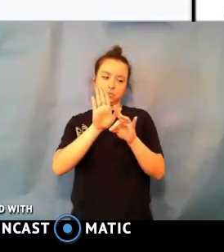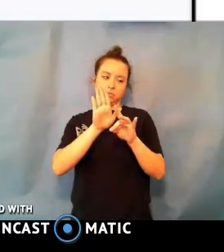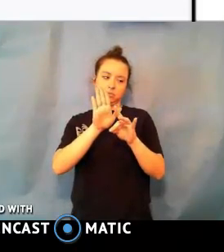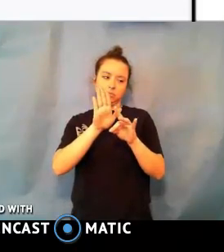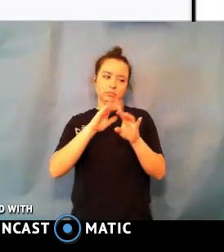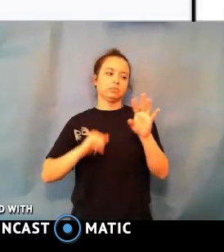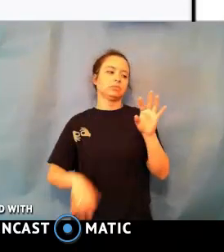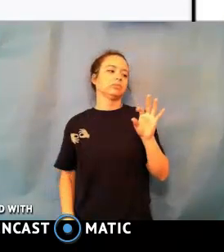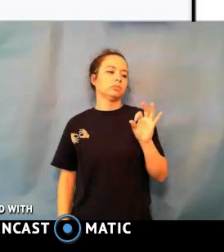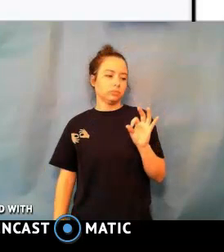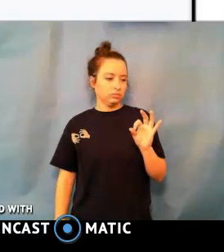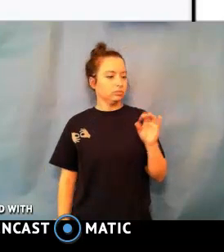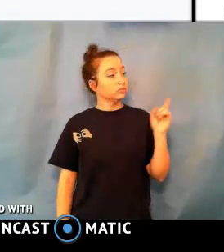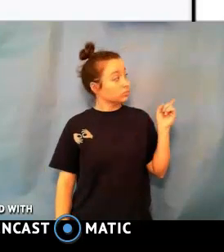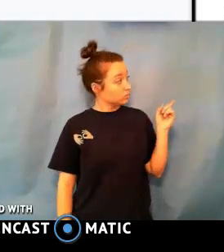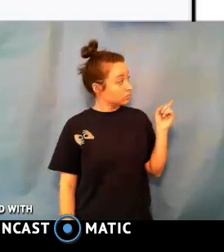8,